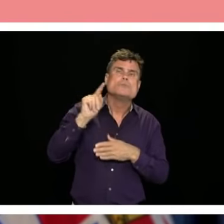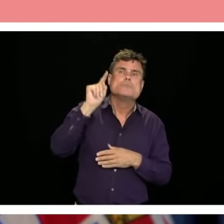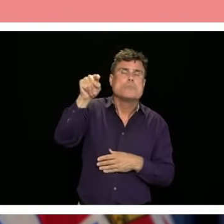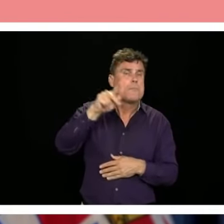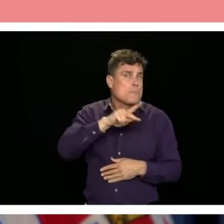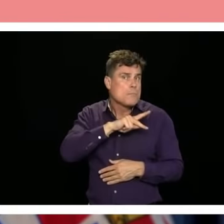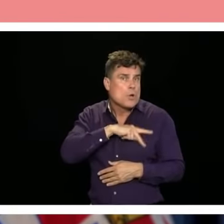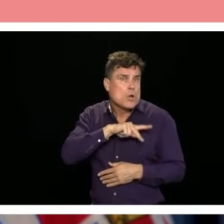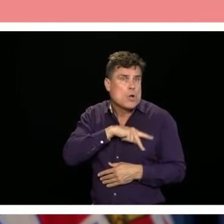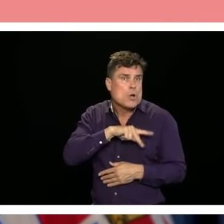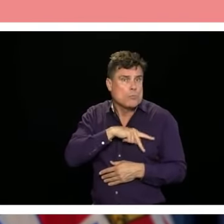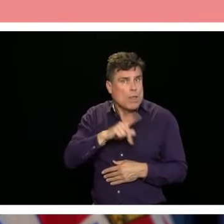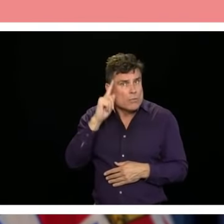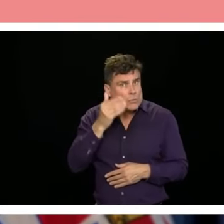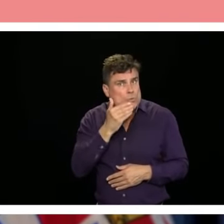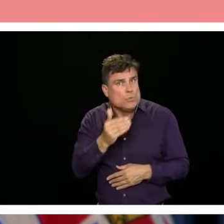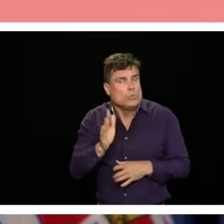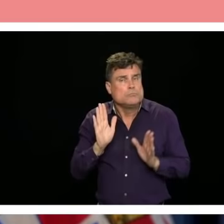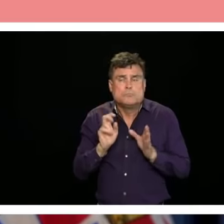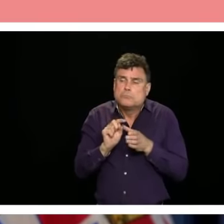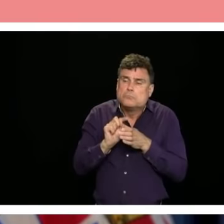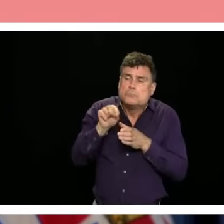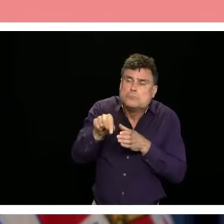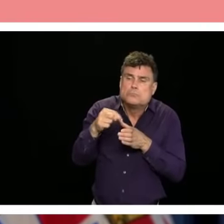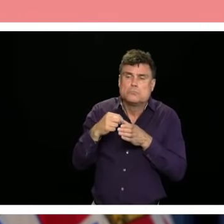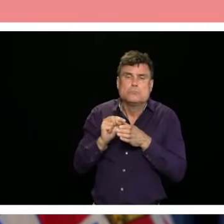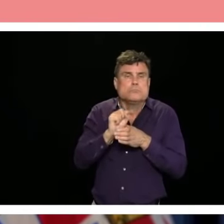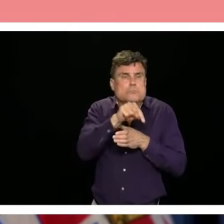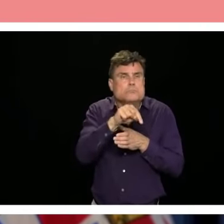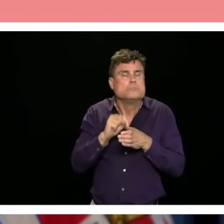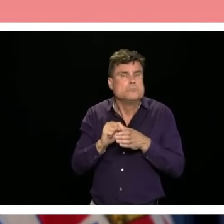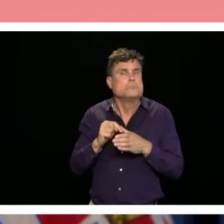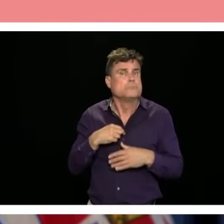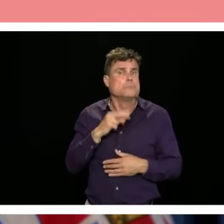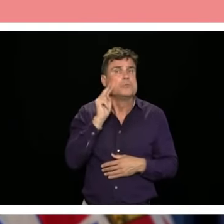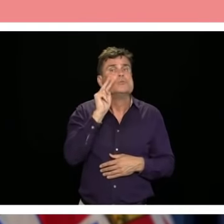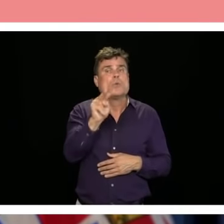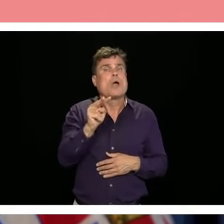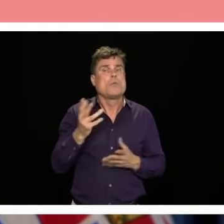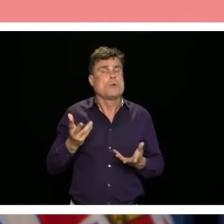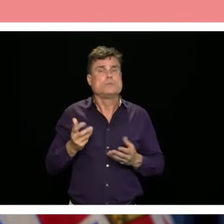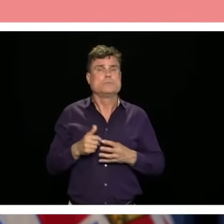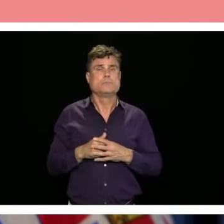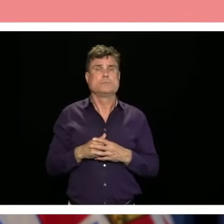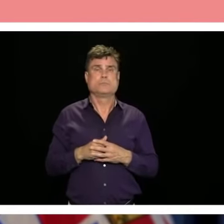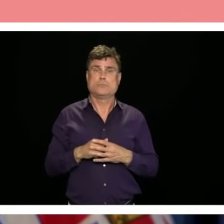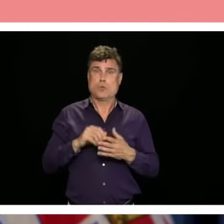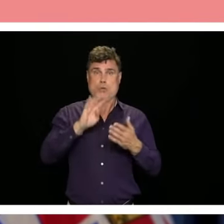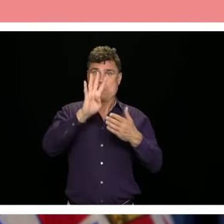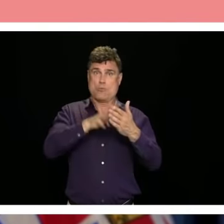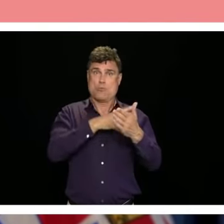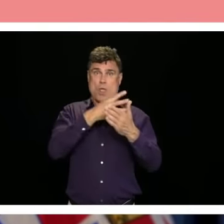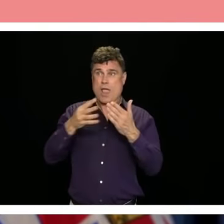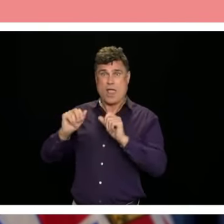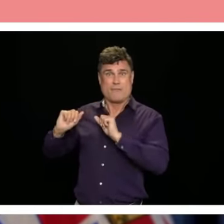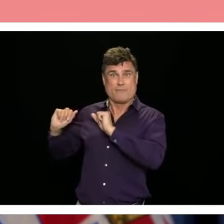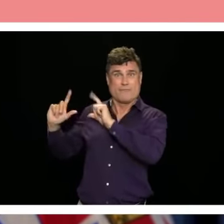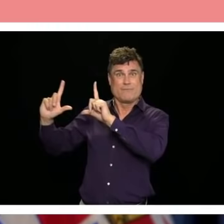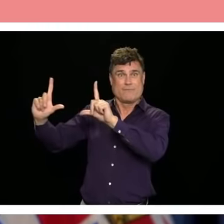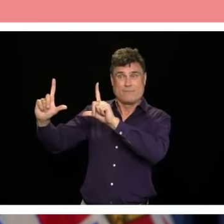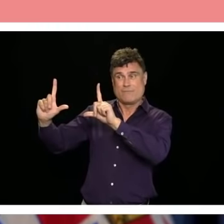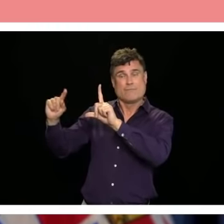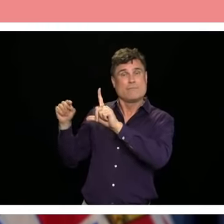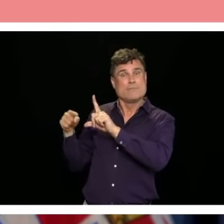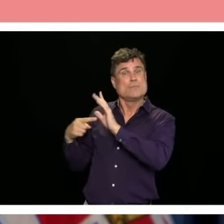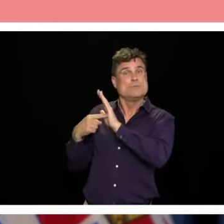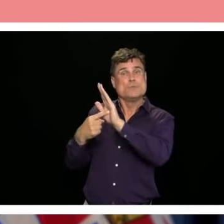just make me thankful that people are taking this seriously. They're taking it slowly, but we are getting back to making our connections,